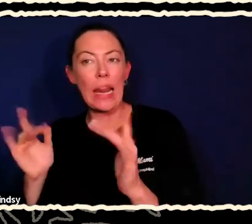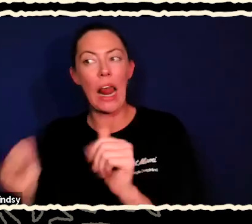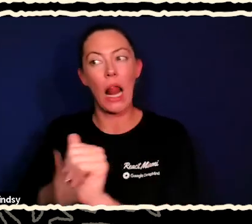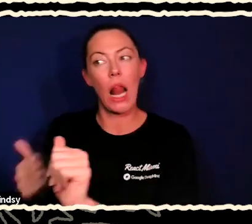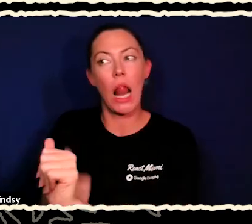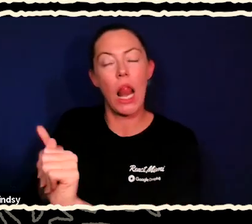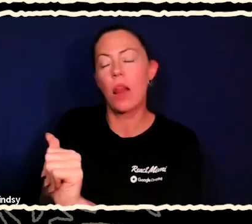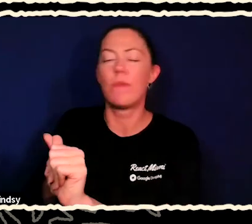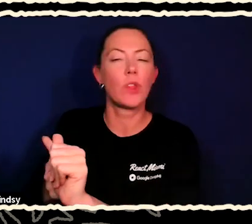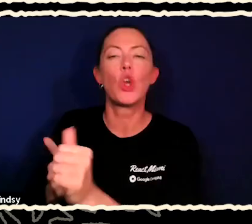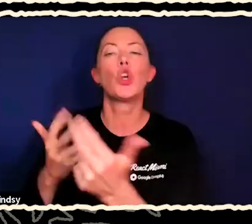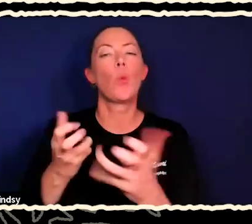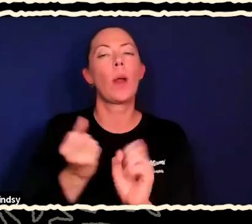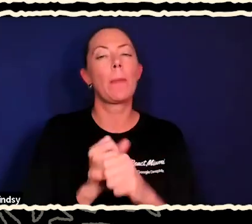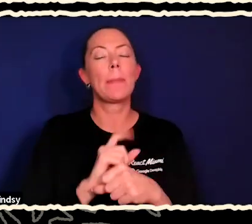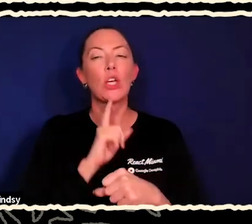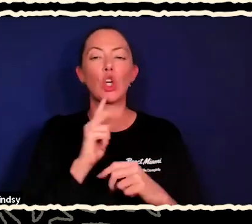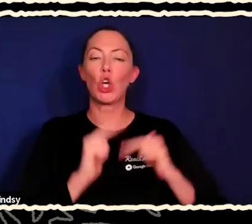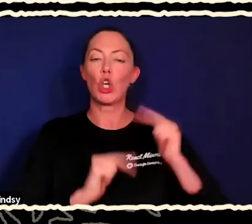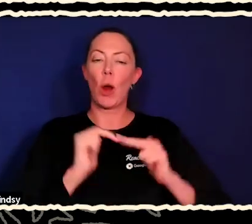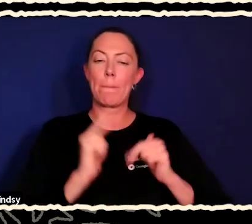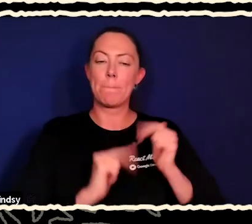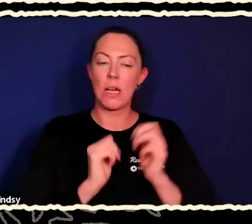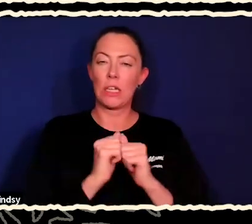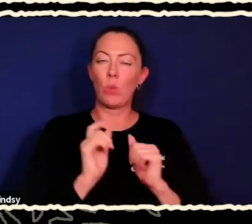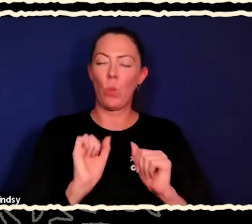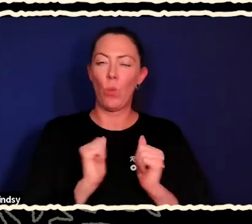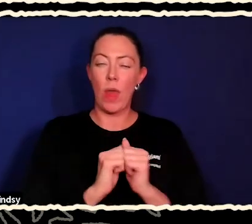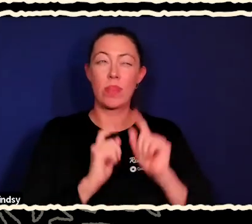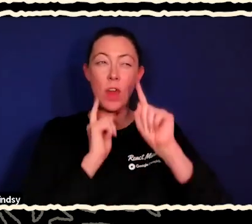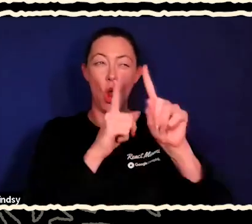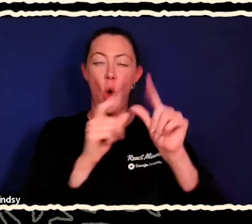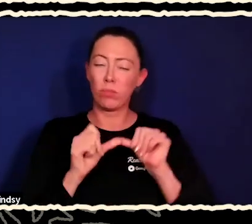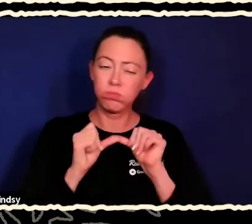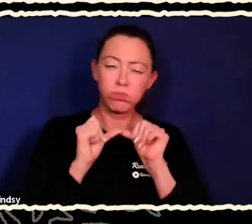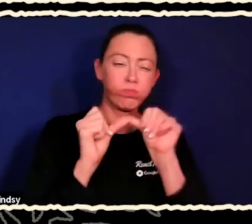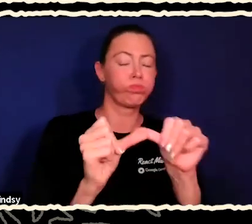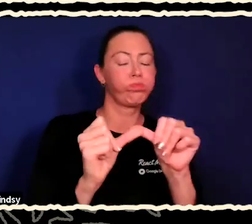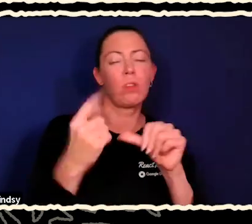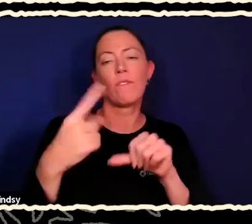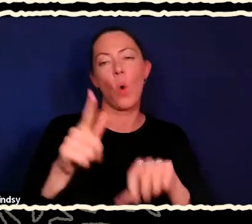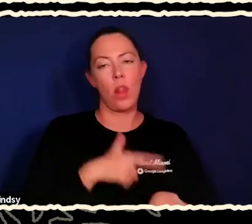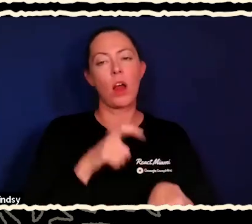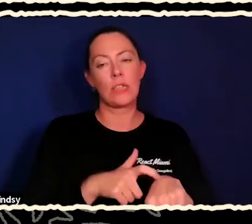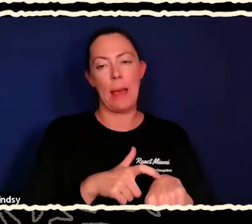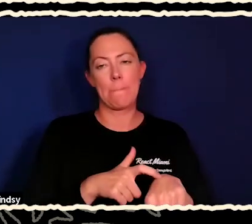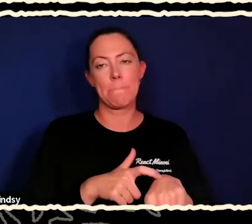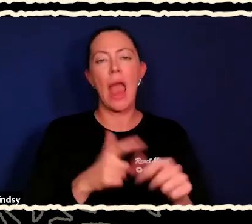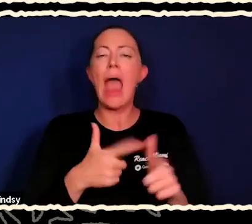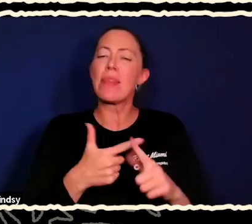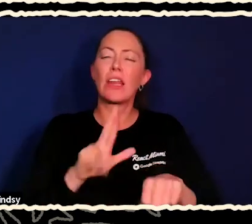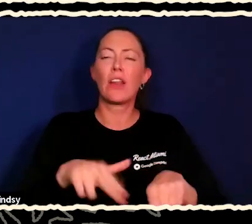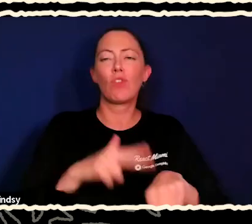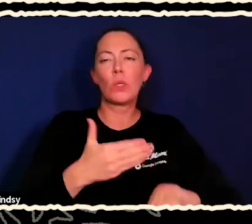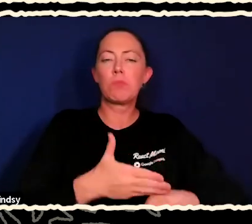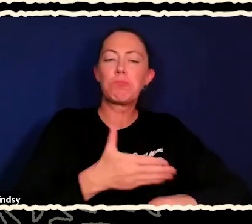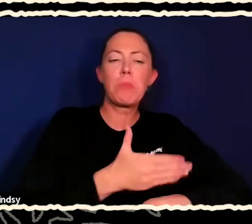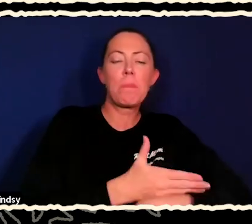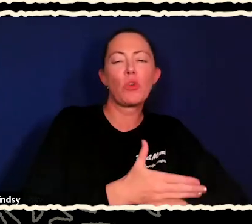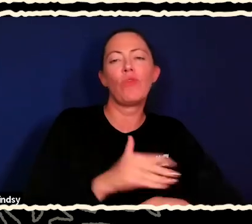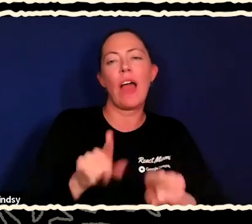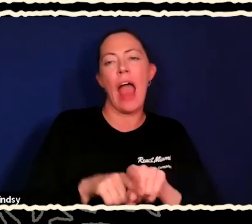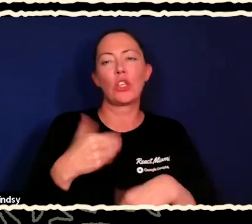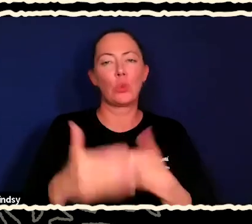build things with the intention of them lasting a long time, and then improve them along the way. Thank